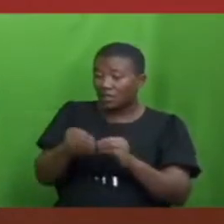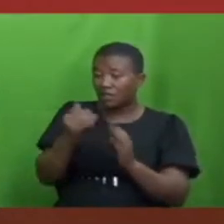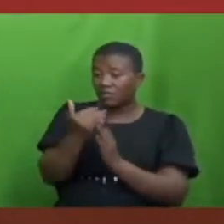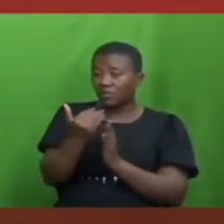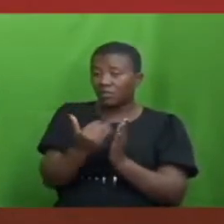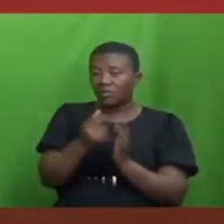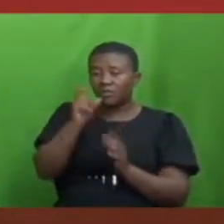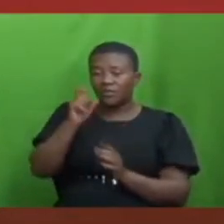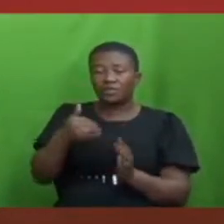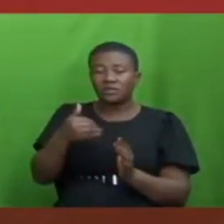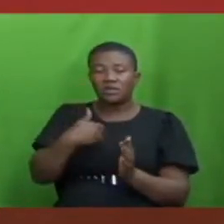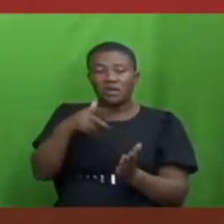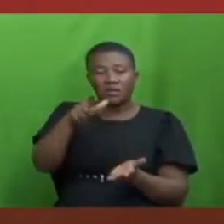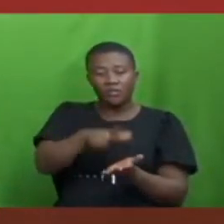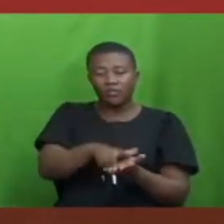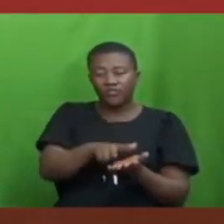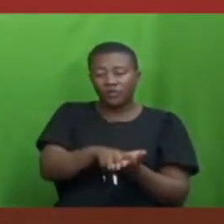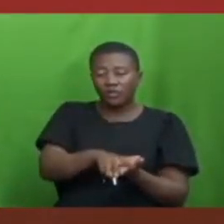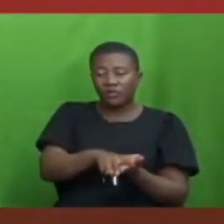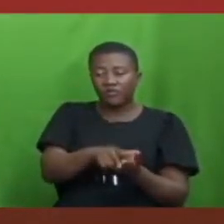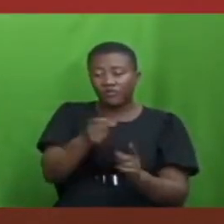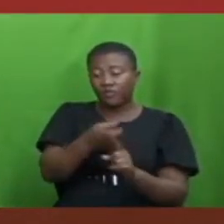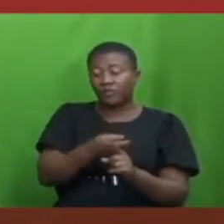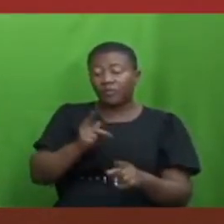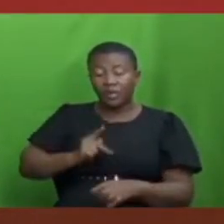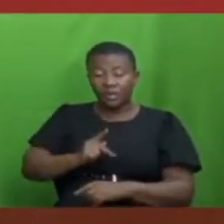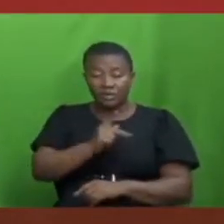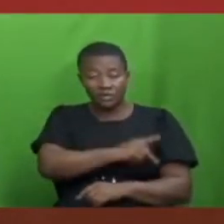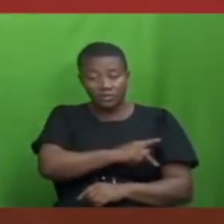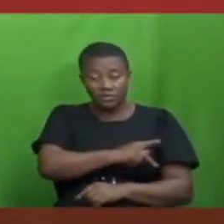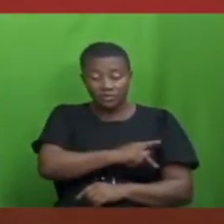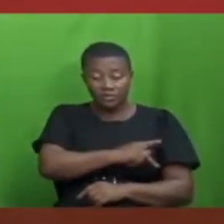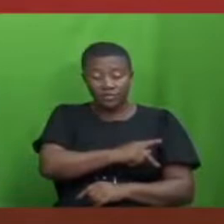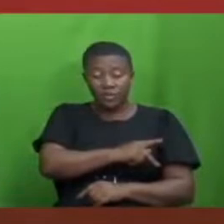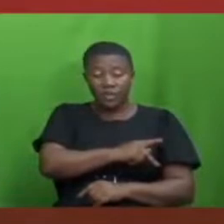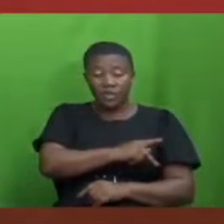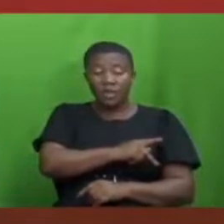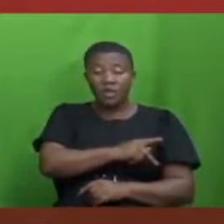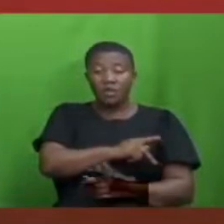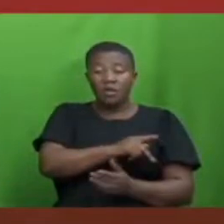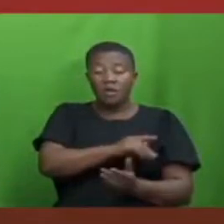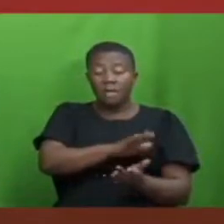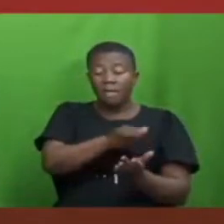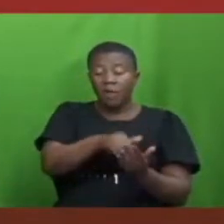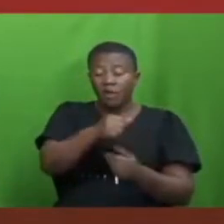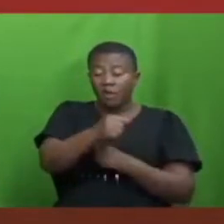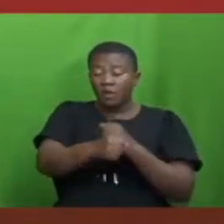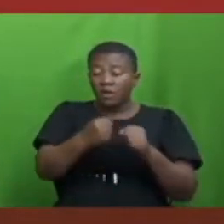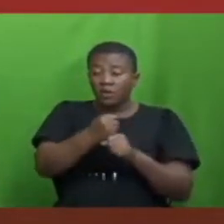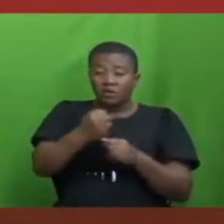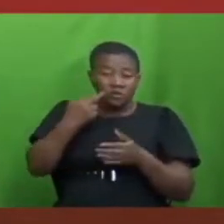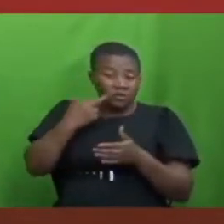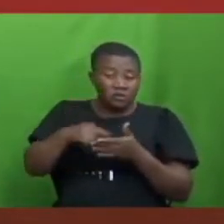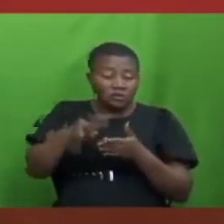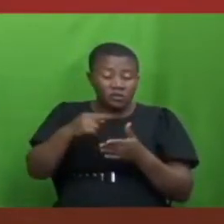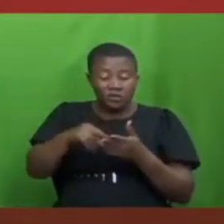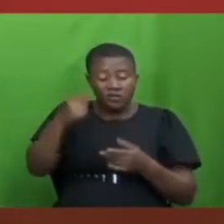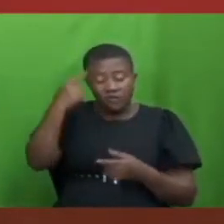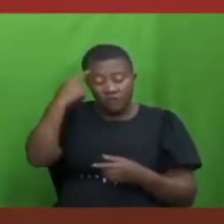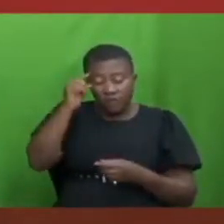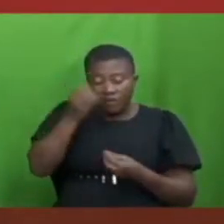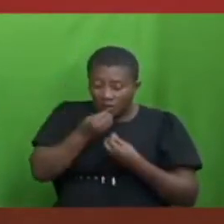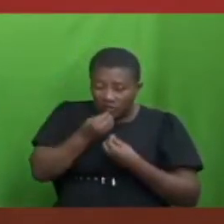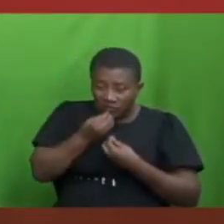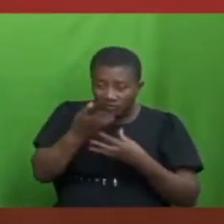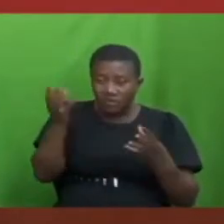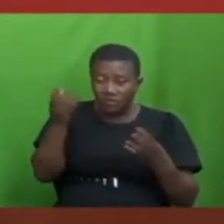approval of Parliament. But the media review is for the information